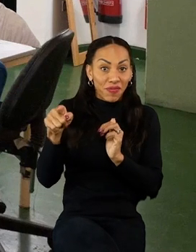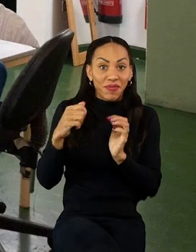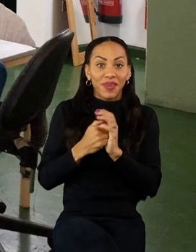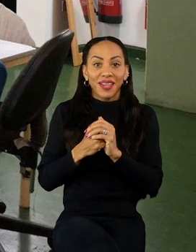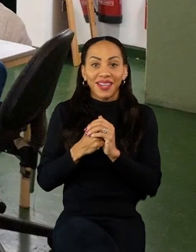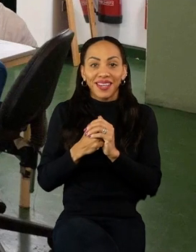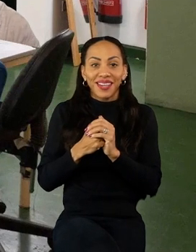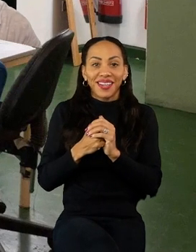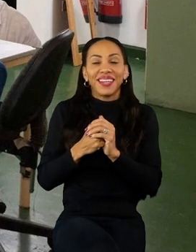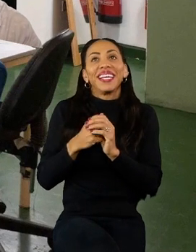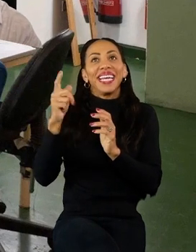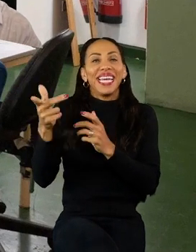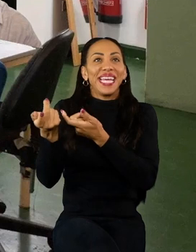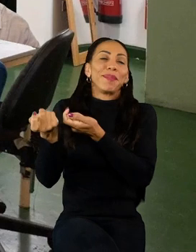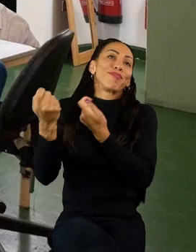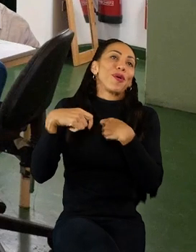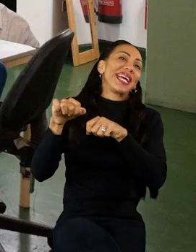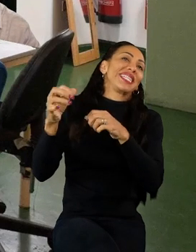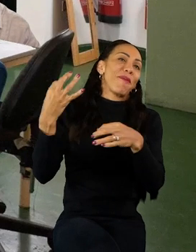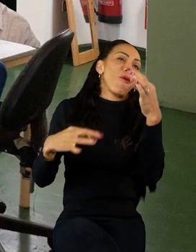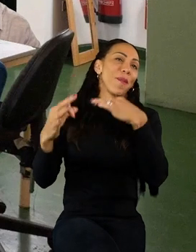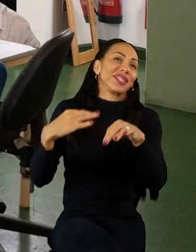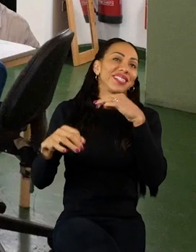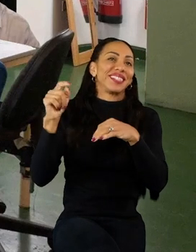us a bit who you were in my house.